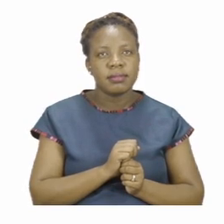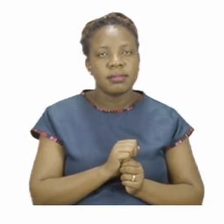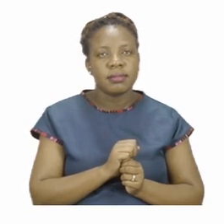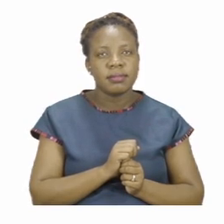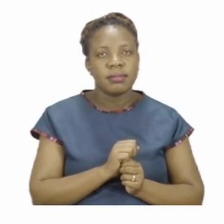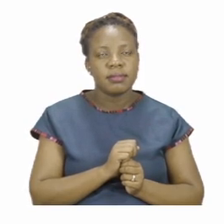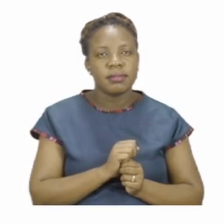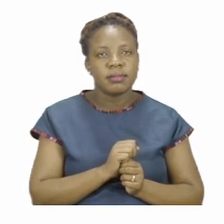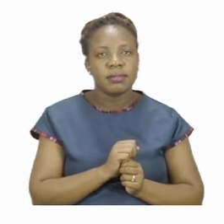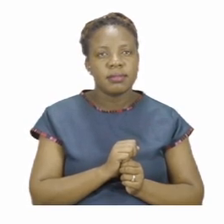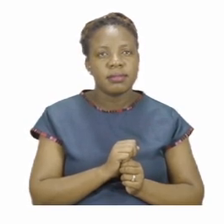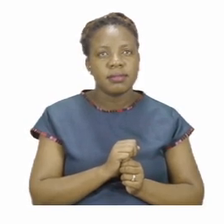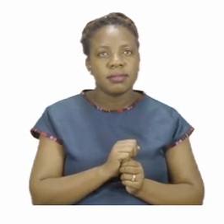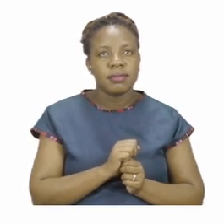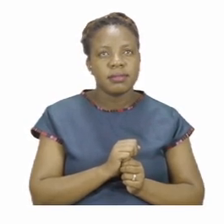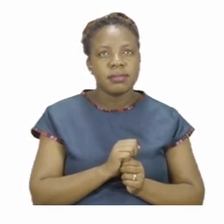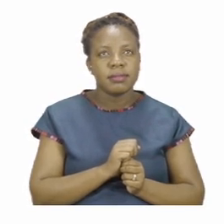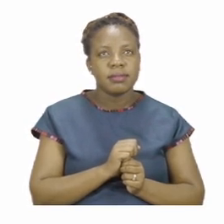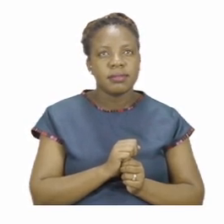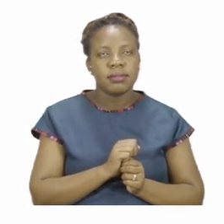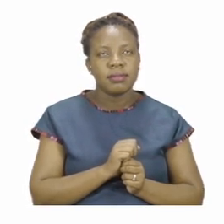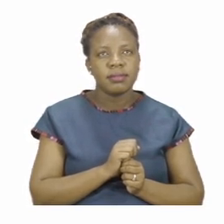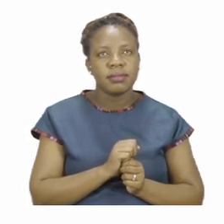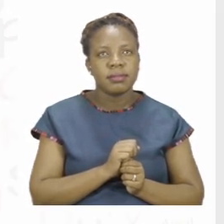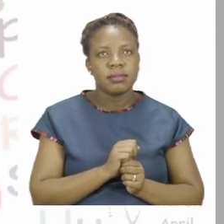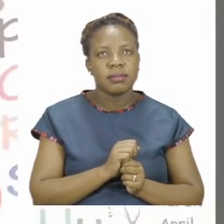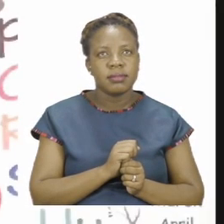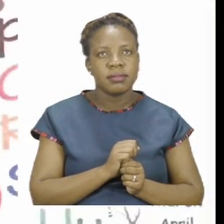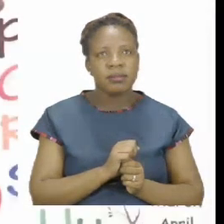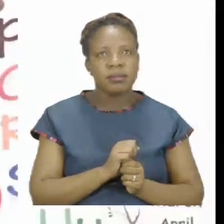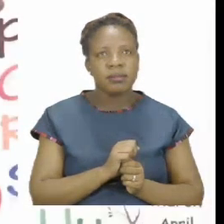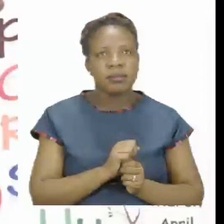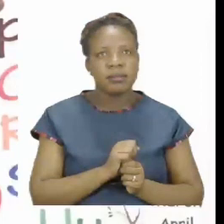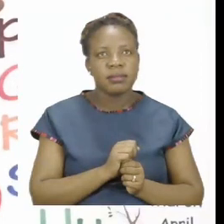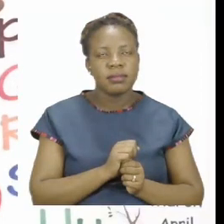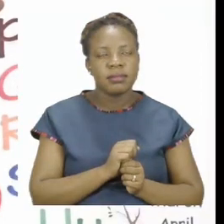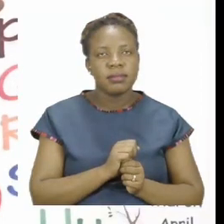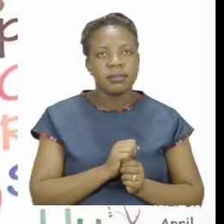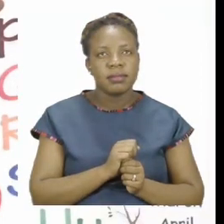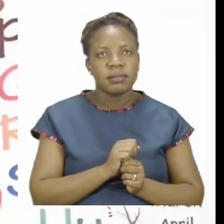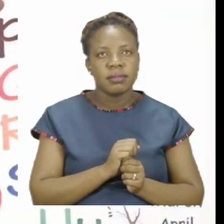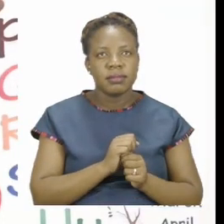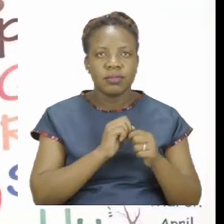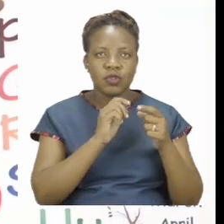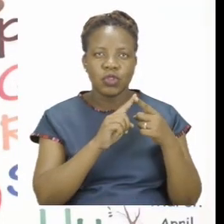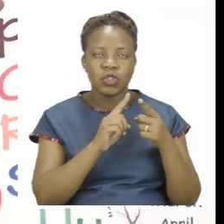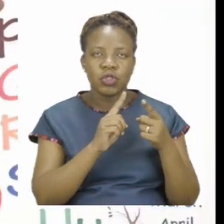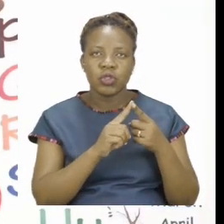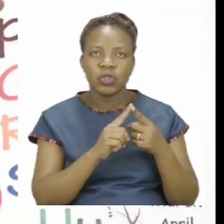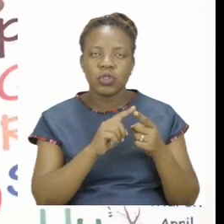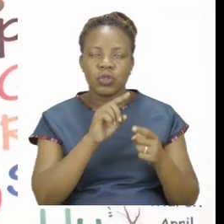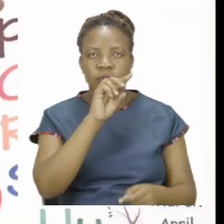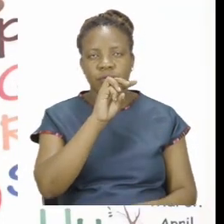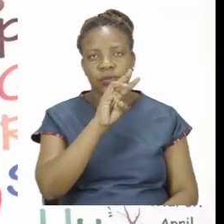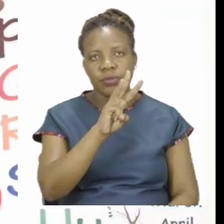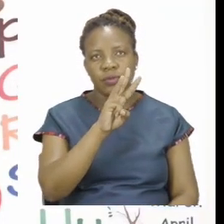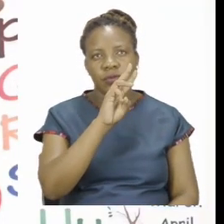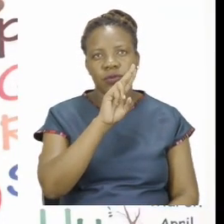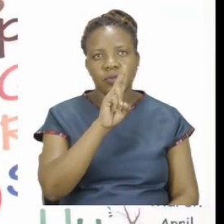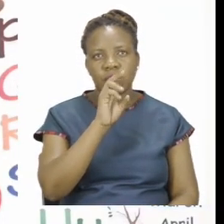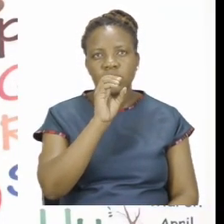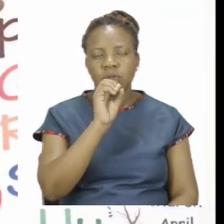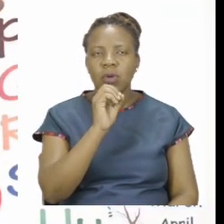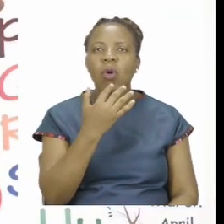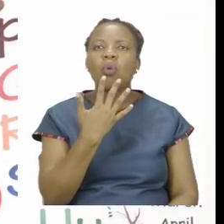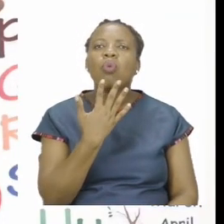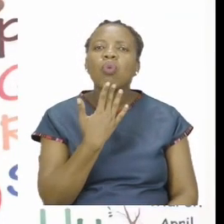use them. Let's take a look at the board. Now, when we use the word who, we're talking about